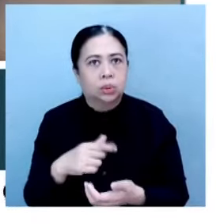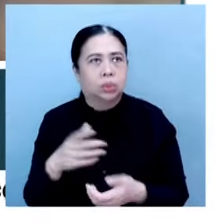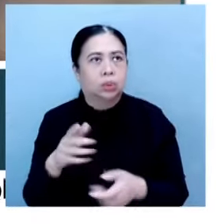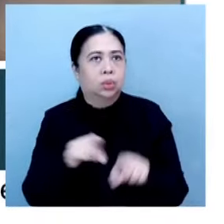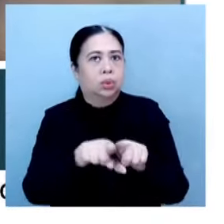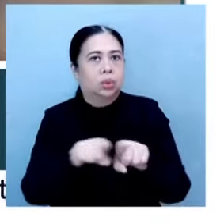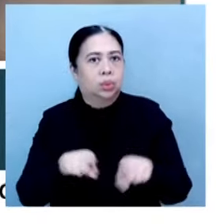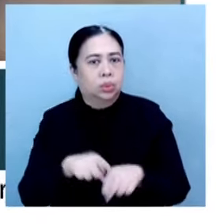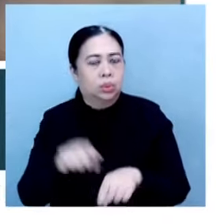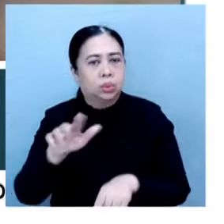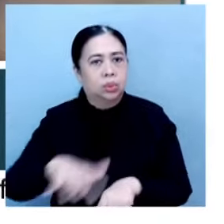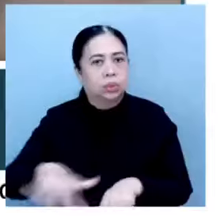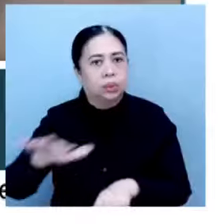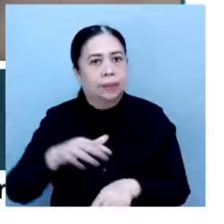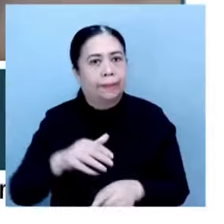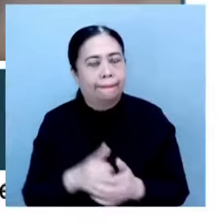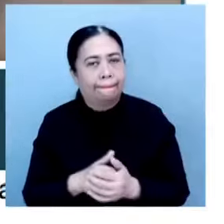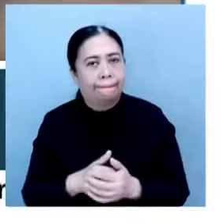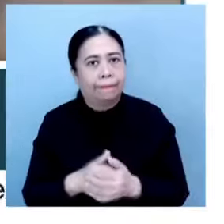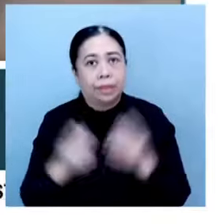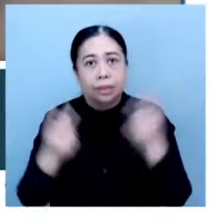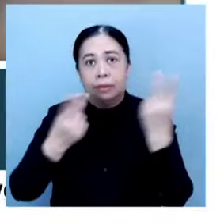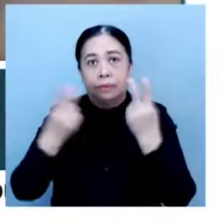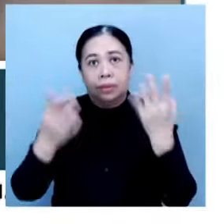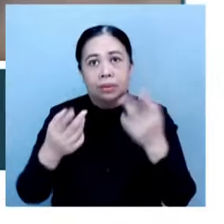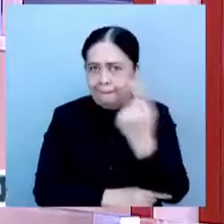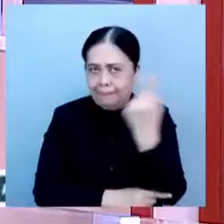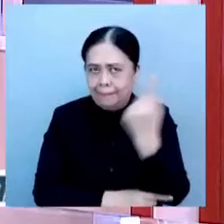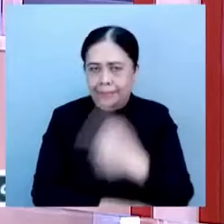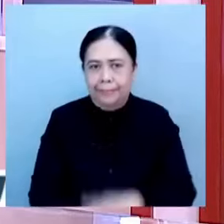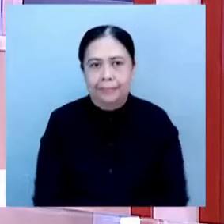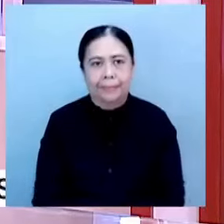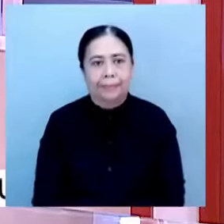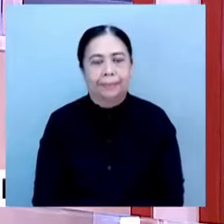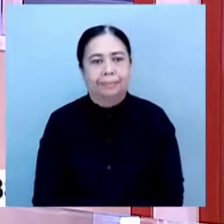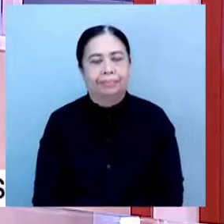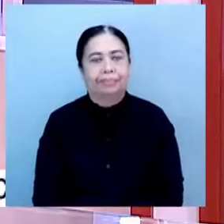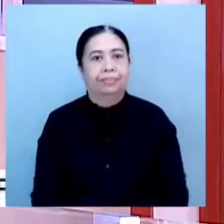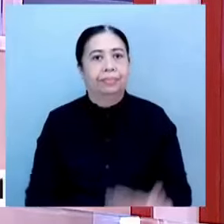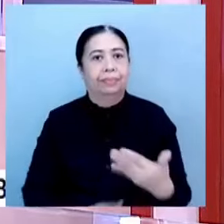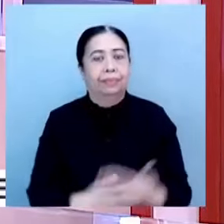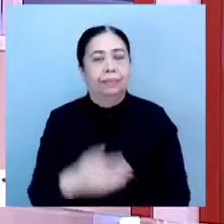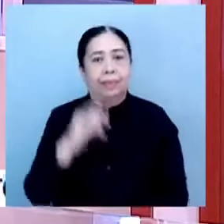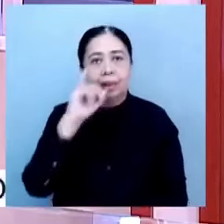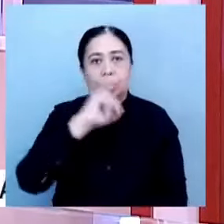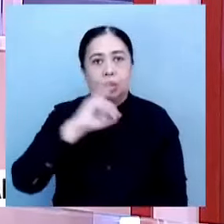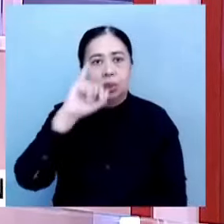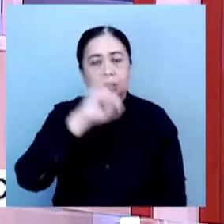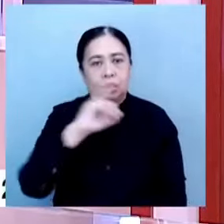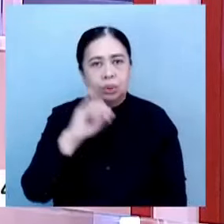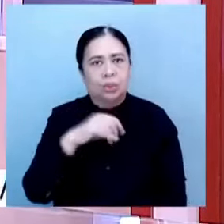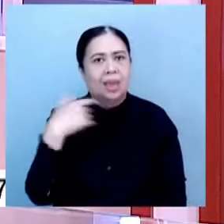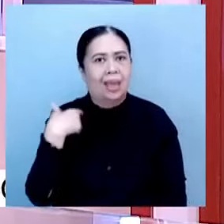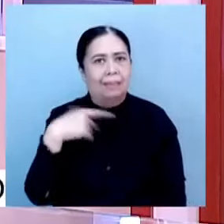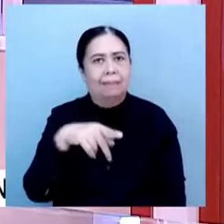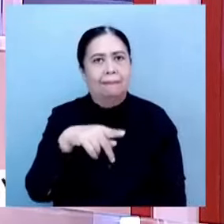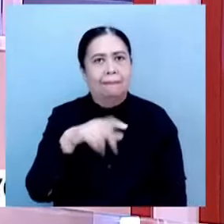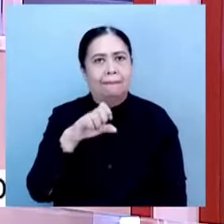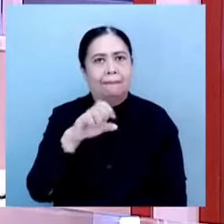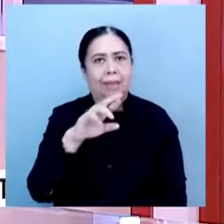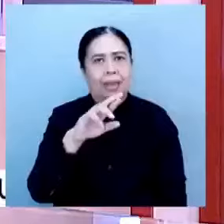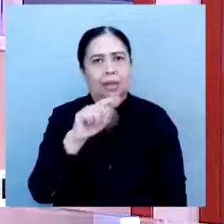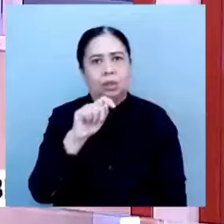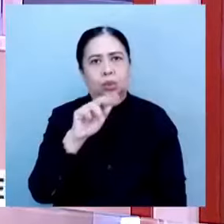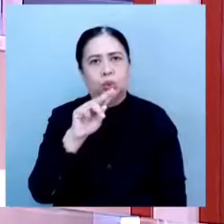to tourist destination areas. Iloilo City declares a pertussis outbreak following an uptick